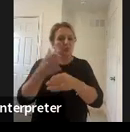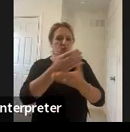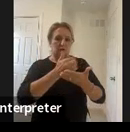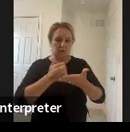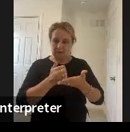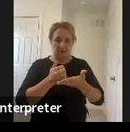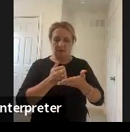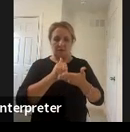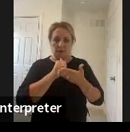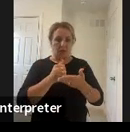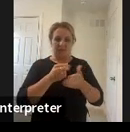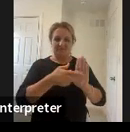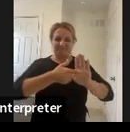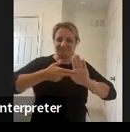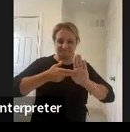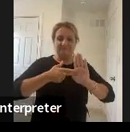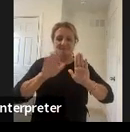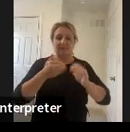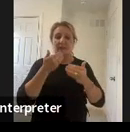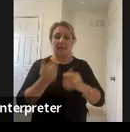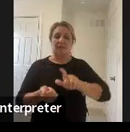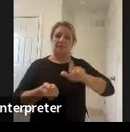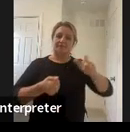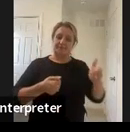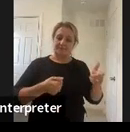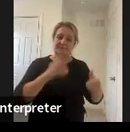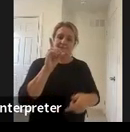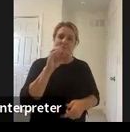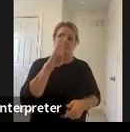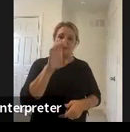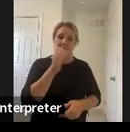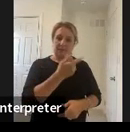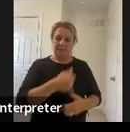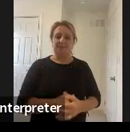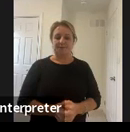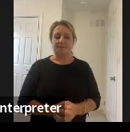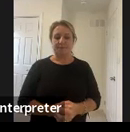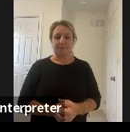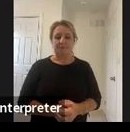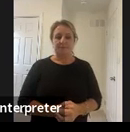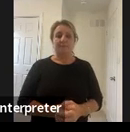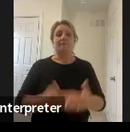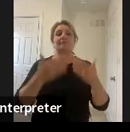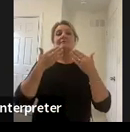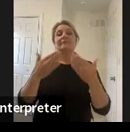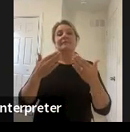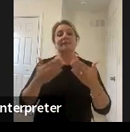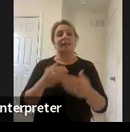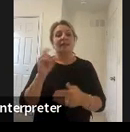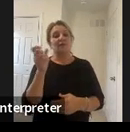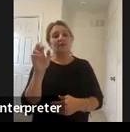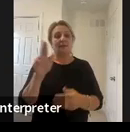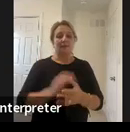stigma. Thank you. And now I'm passing the mic over to Debbie Diamond. Thanks so much, Skylar.